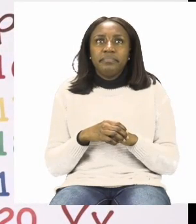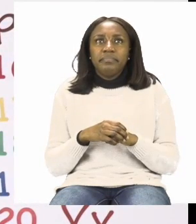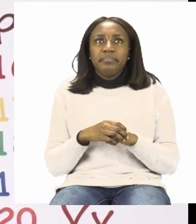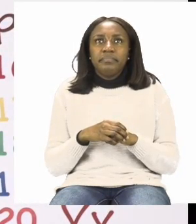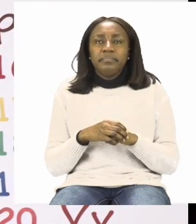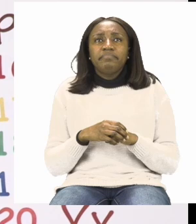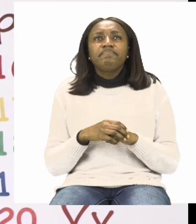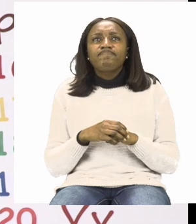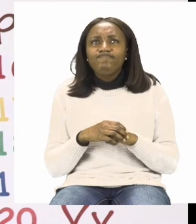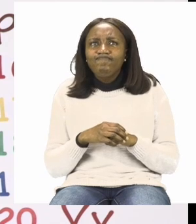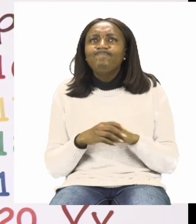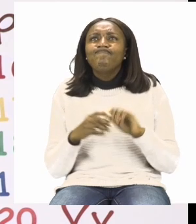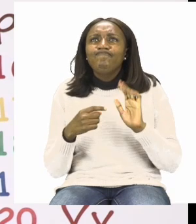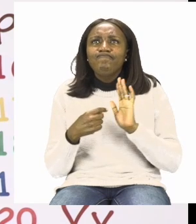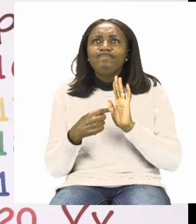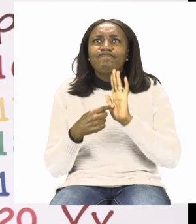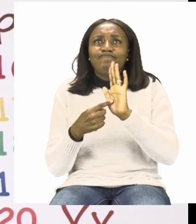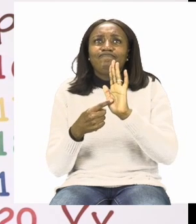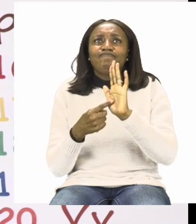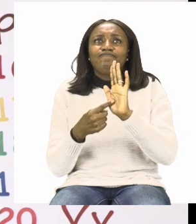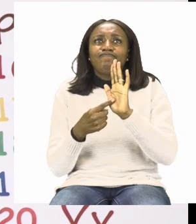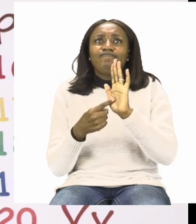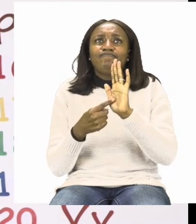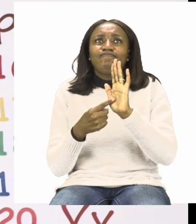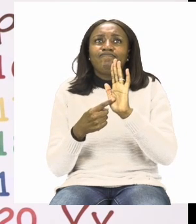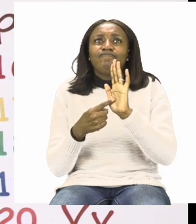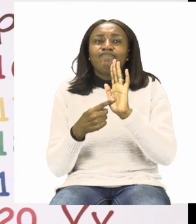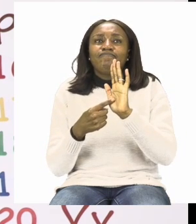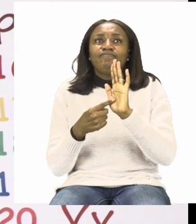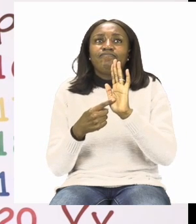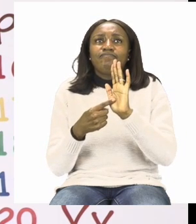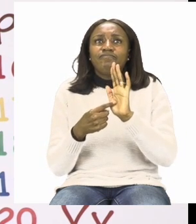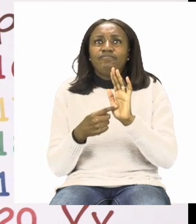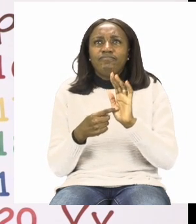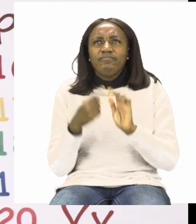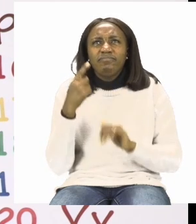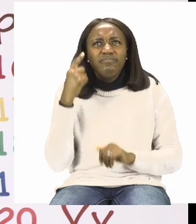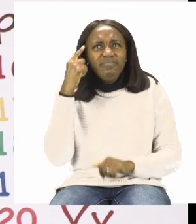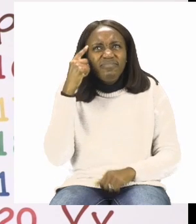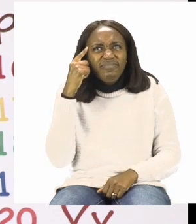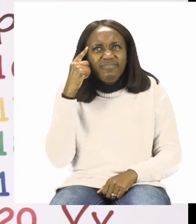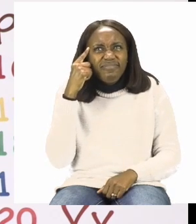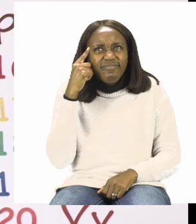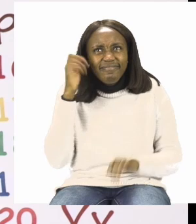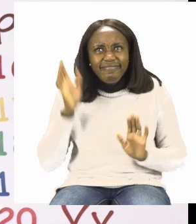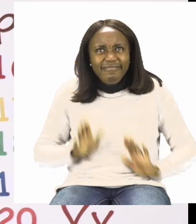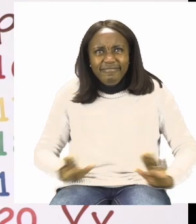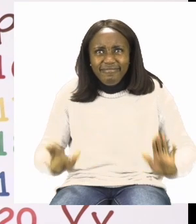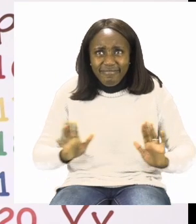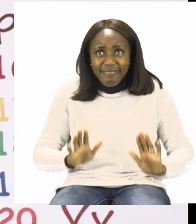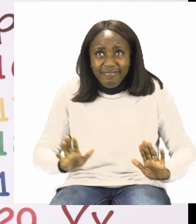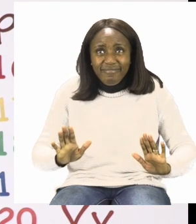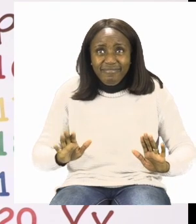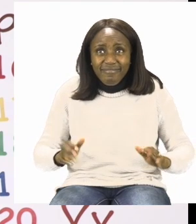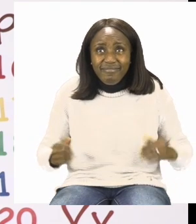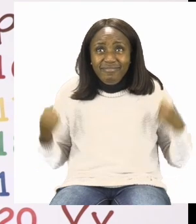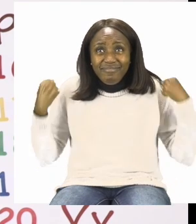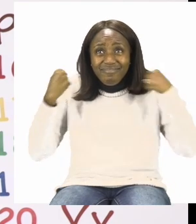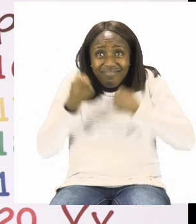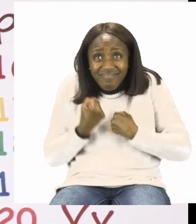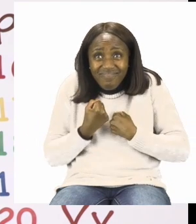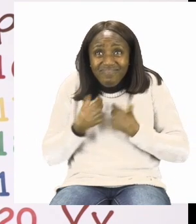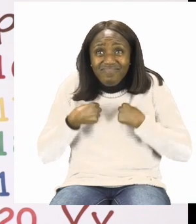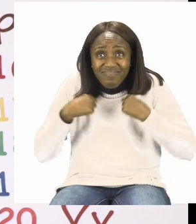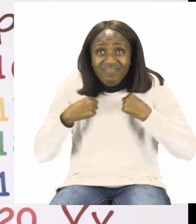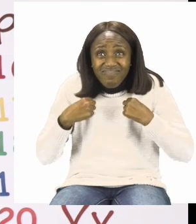I want to show you this first picture. Do you think this friend is dressed for cold